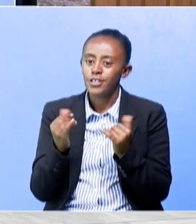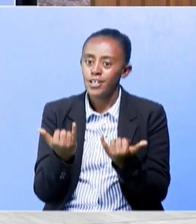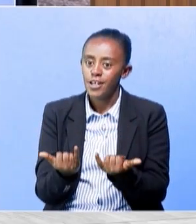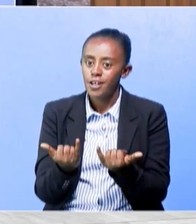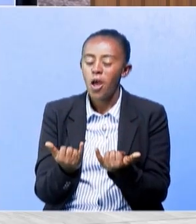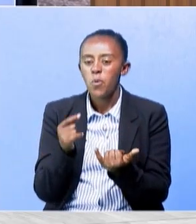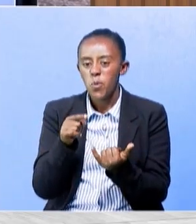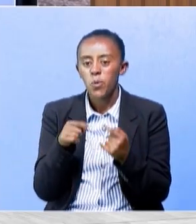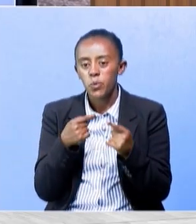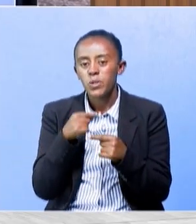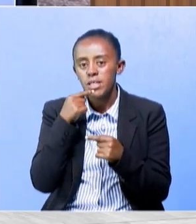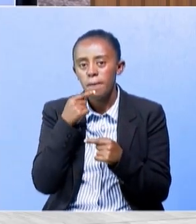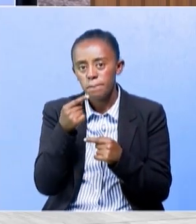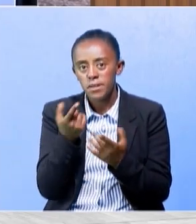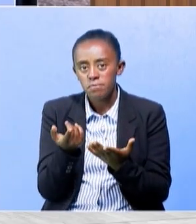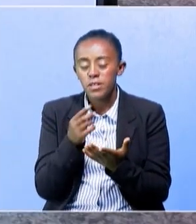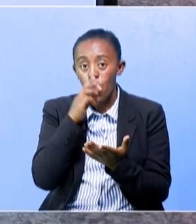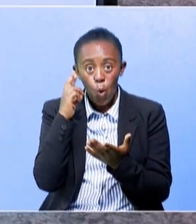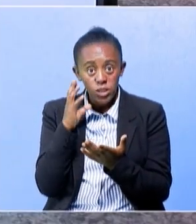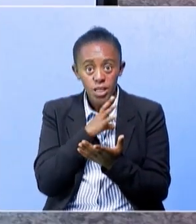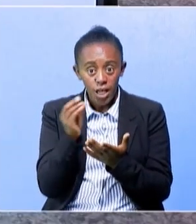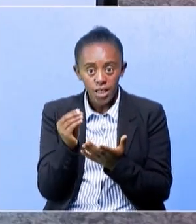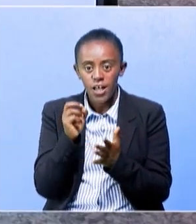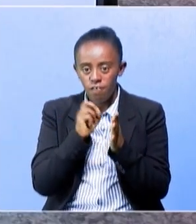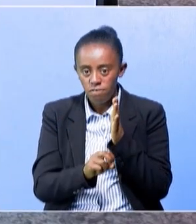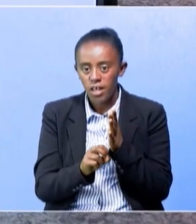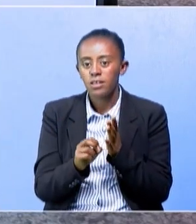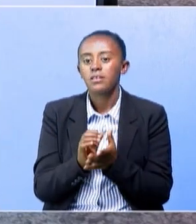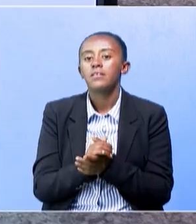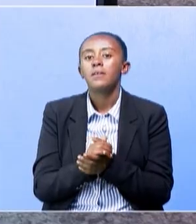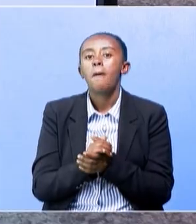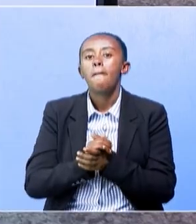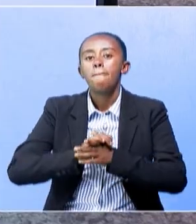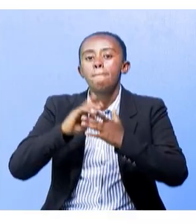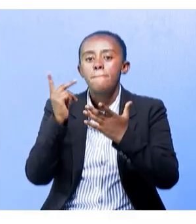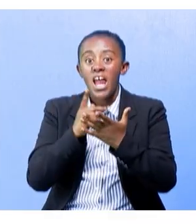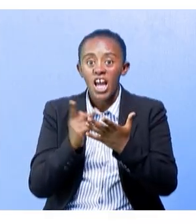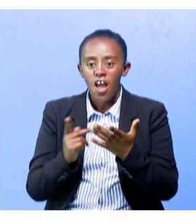to say something about cause and effect paragraph.